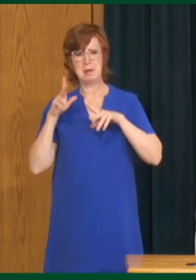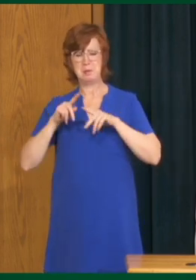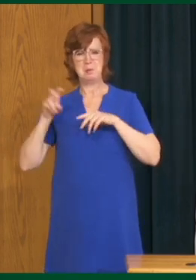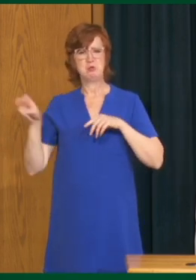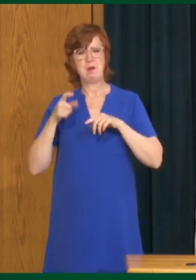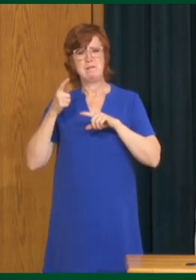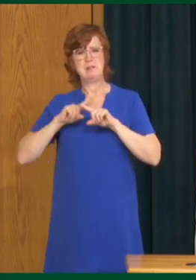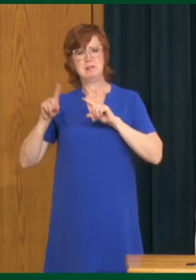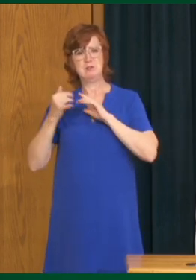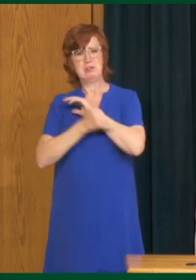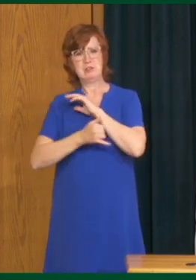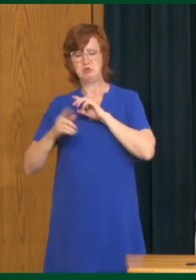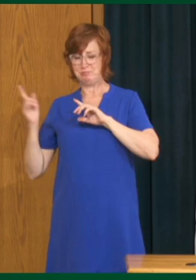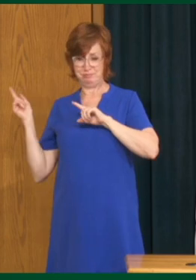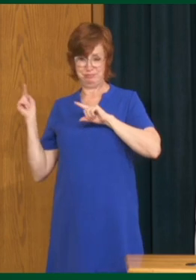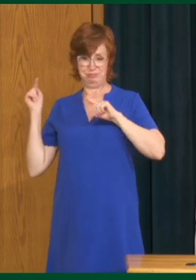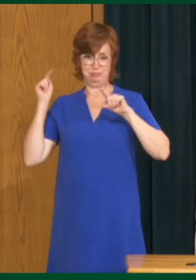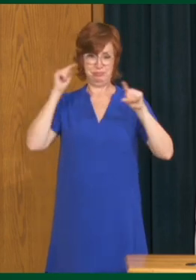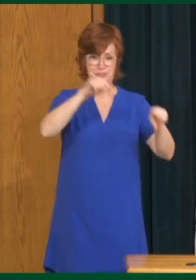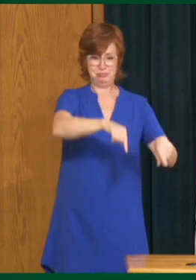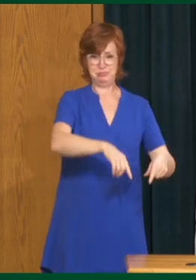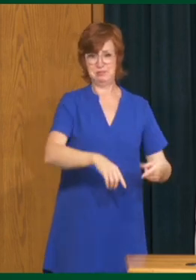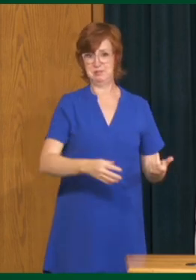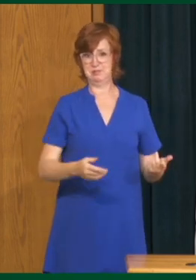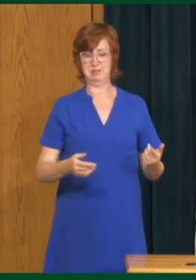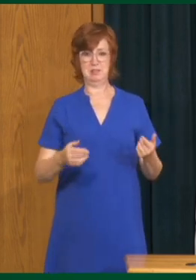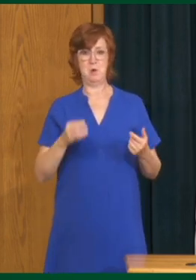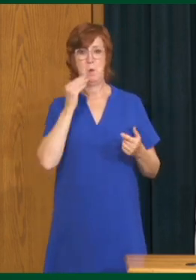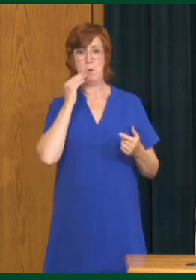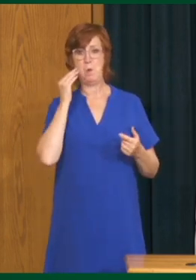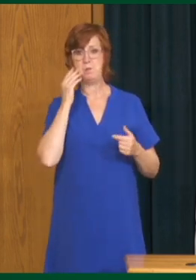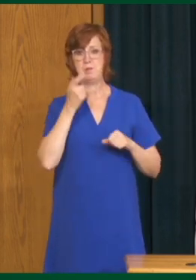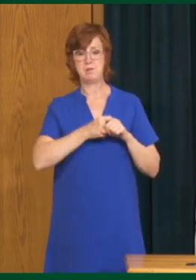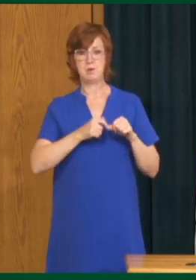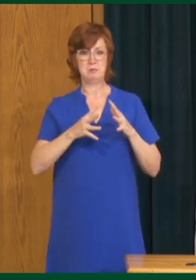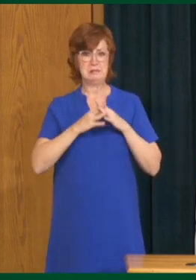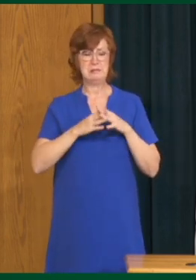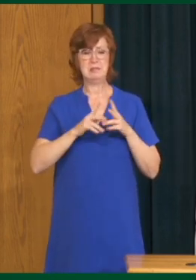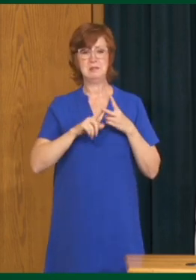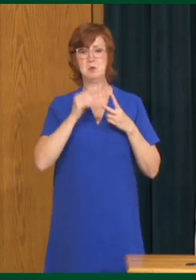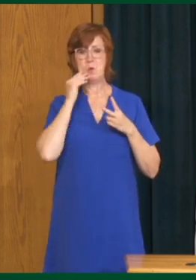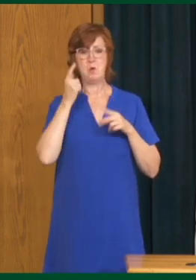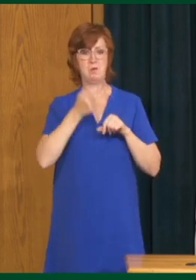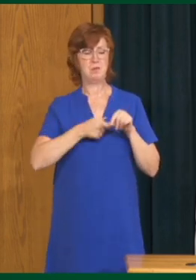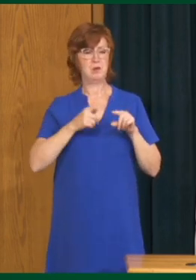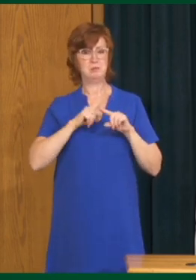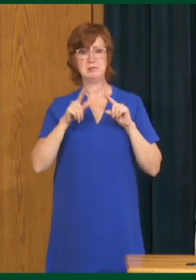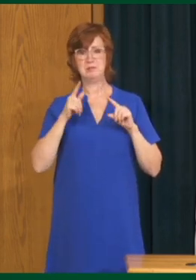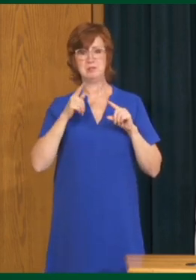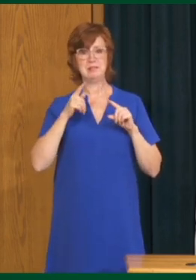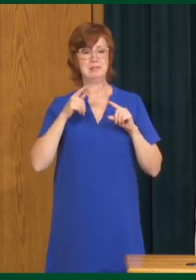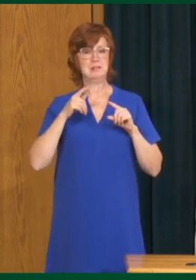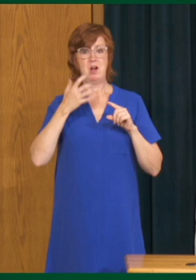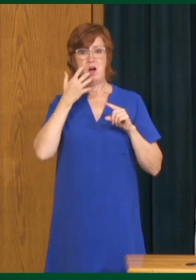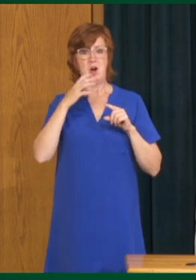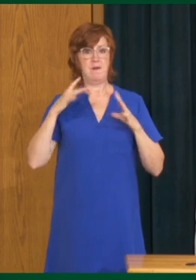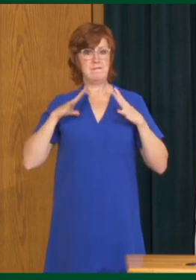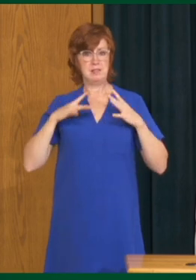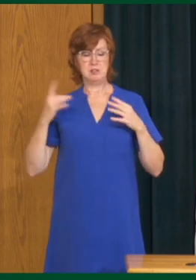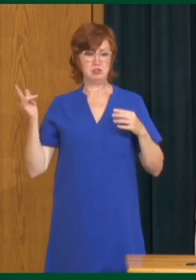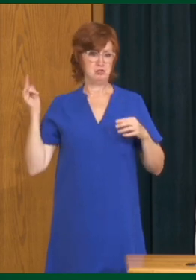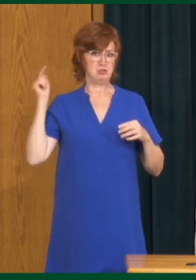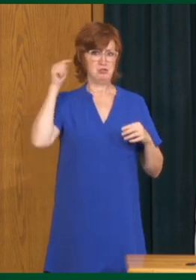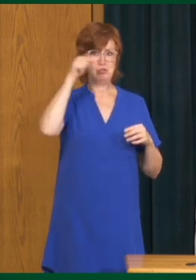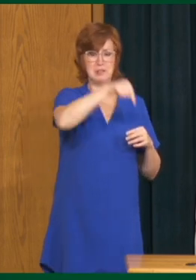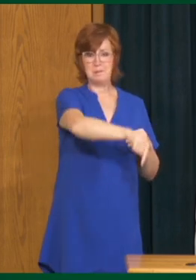because of people coming back to Canada from overseas, and there was no reason to speak to every case in every community. But even then, we saw a few events